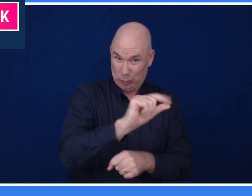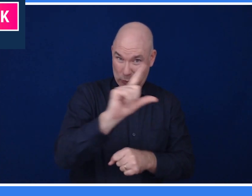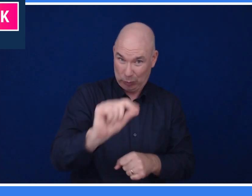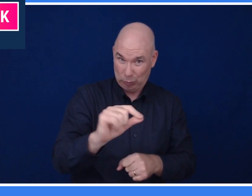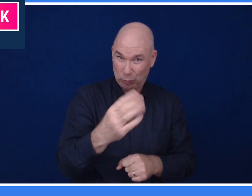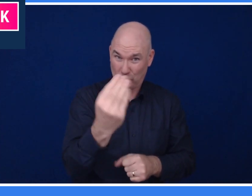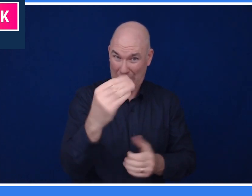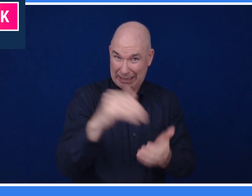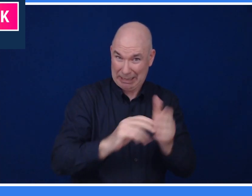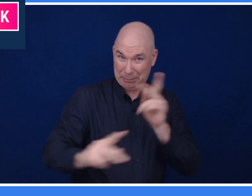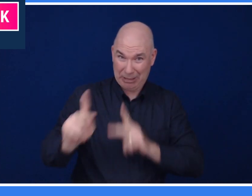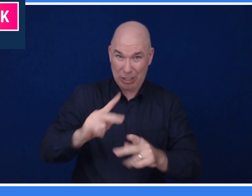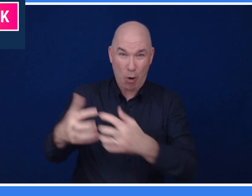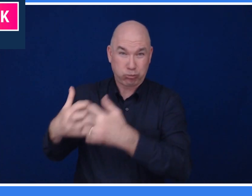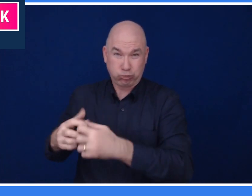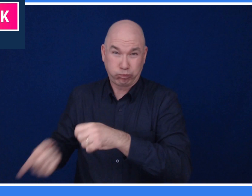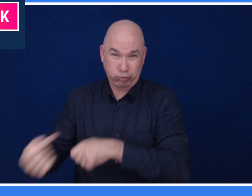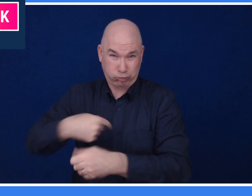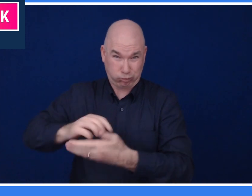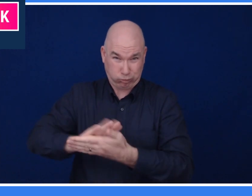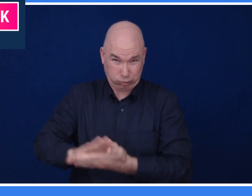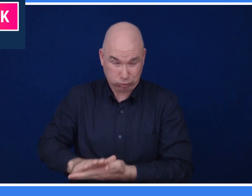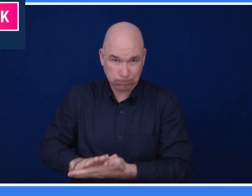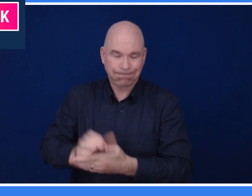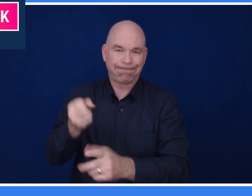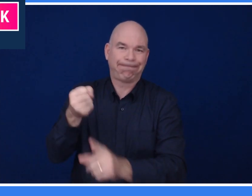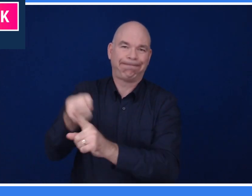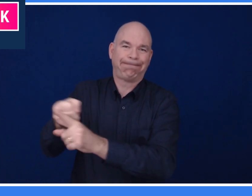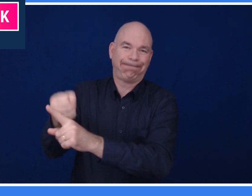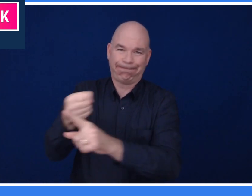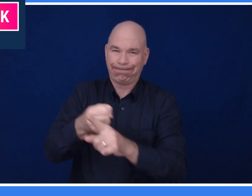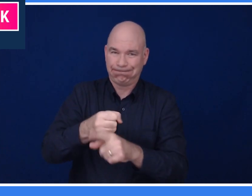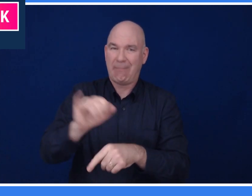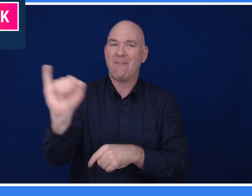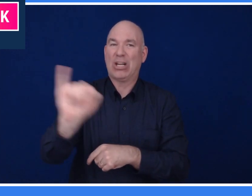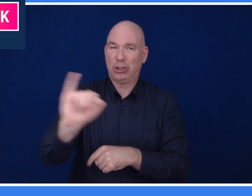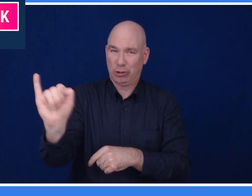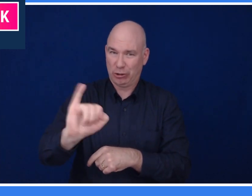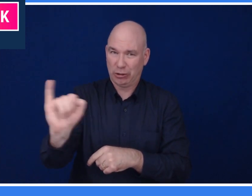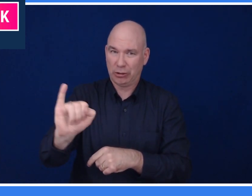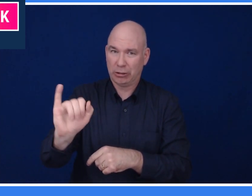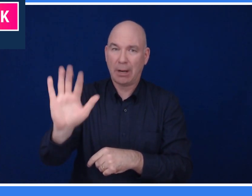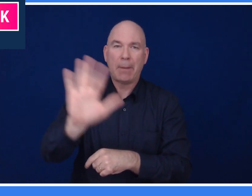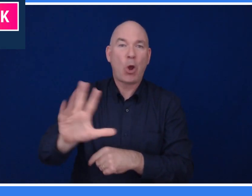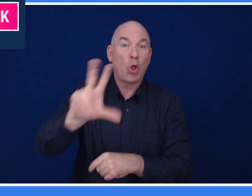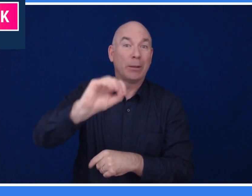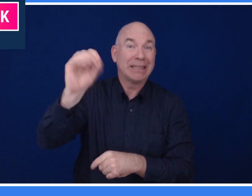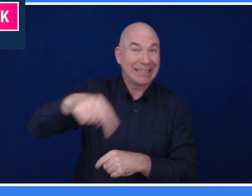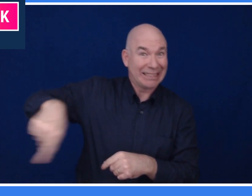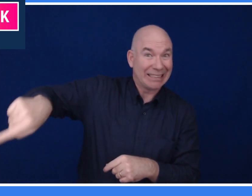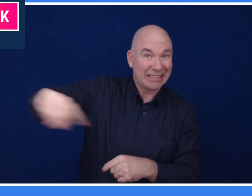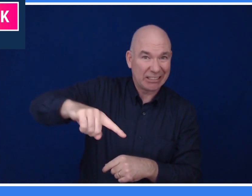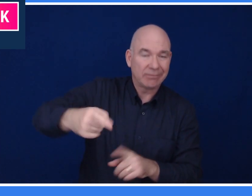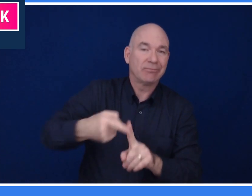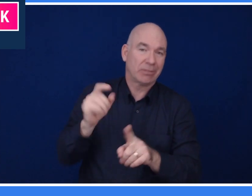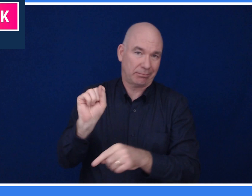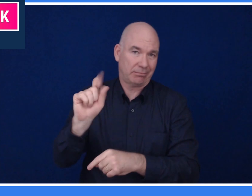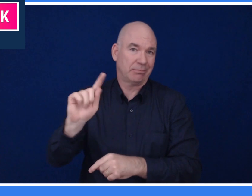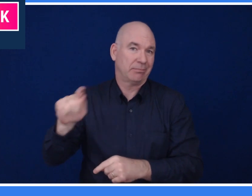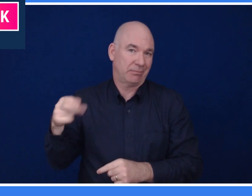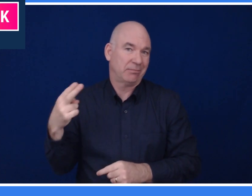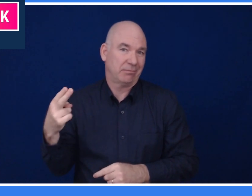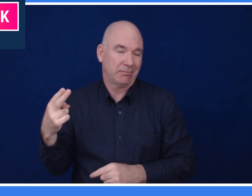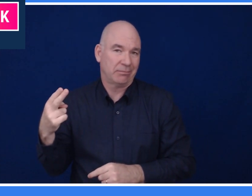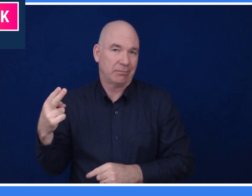.S. in 2020, and more than one in three were caused by staph. The risk for staph infection can